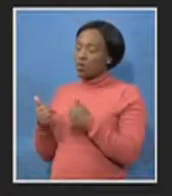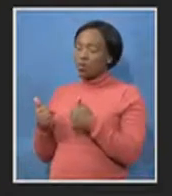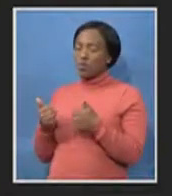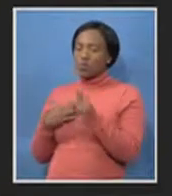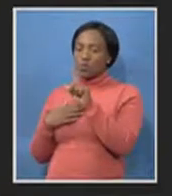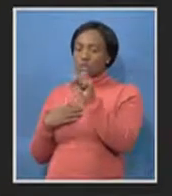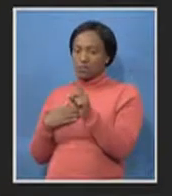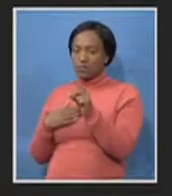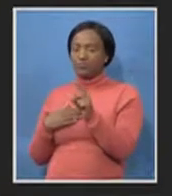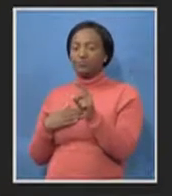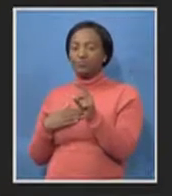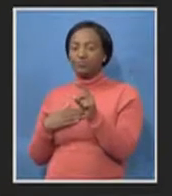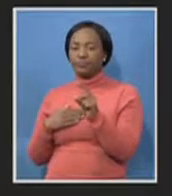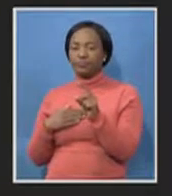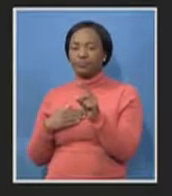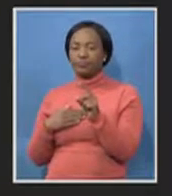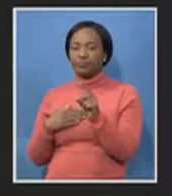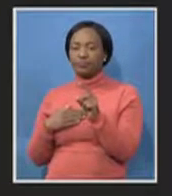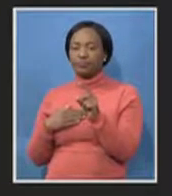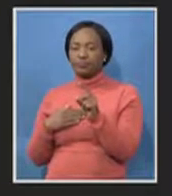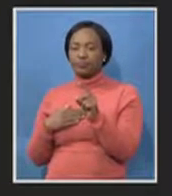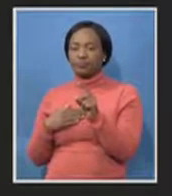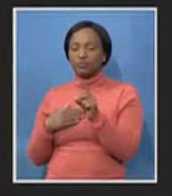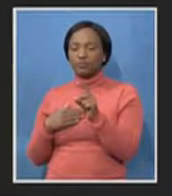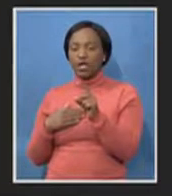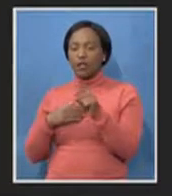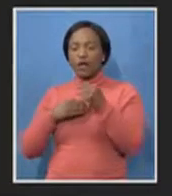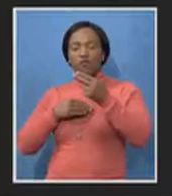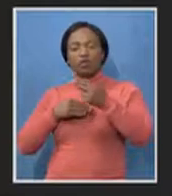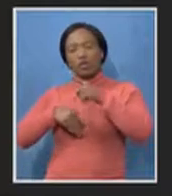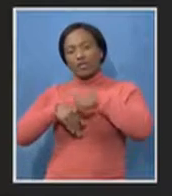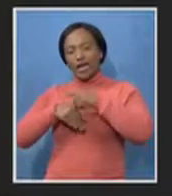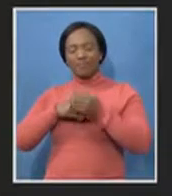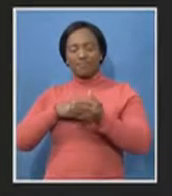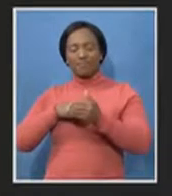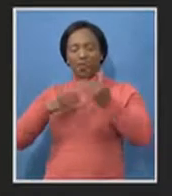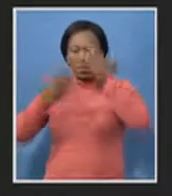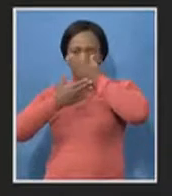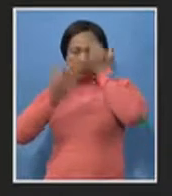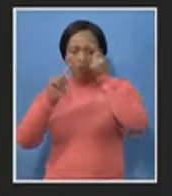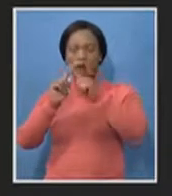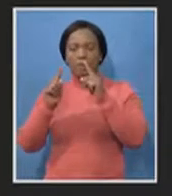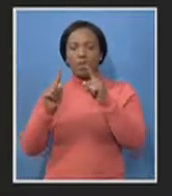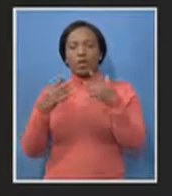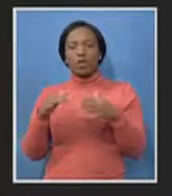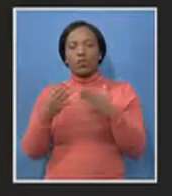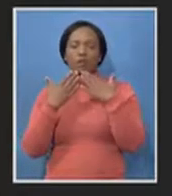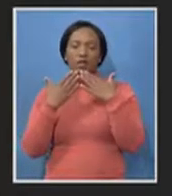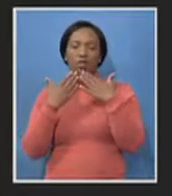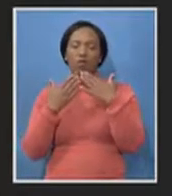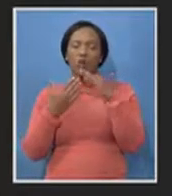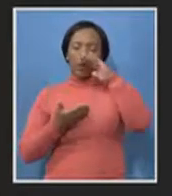The short answer is we don't know. Obviously, we're very thankful that is the case, but obviously,